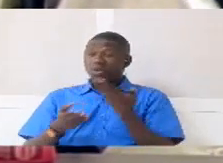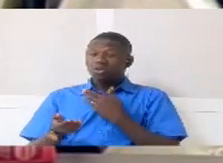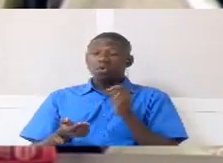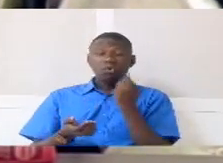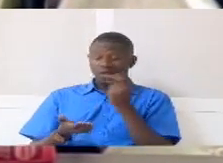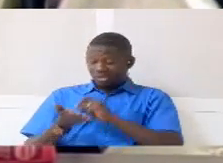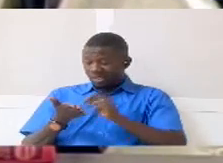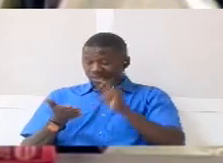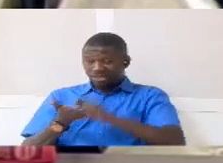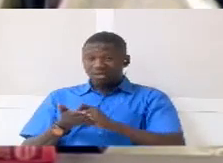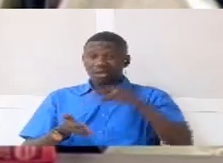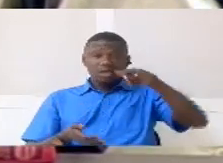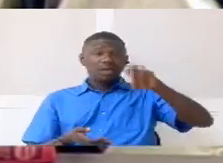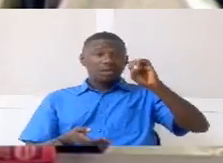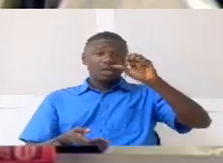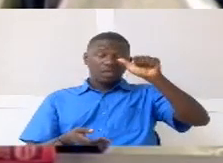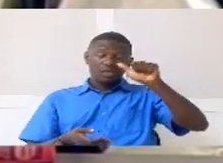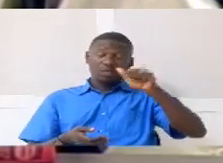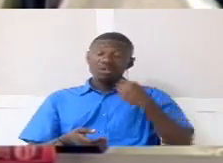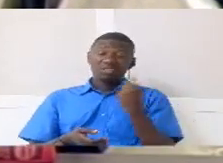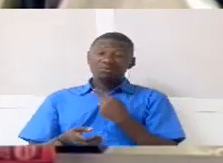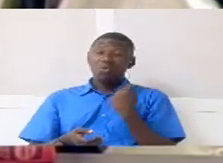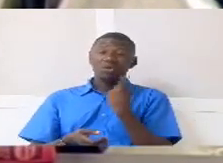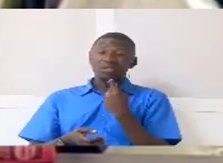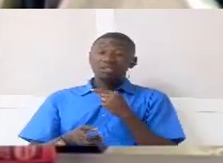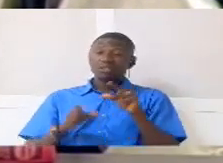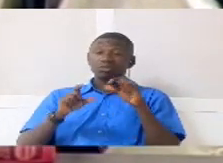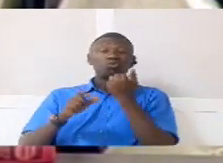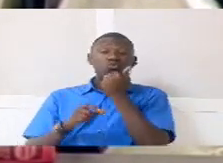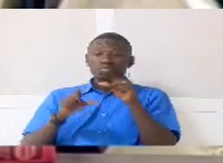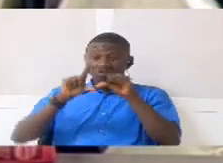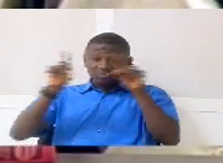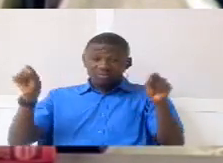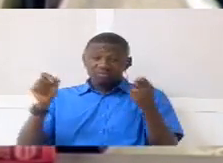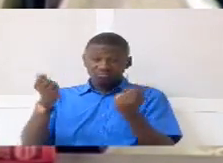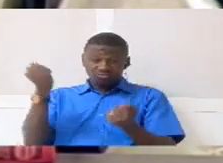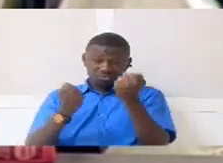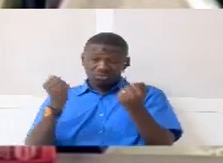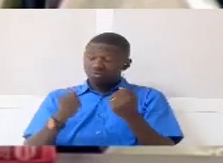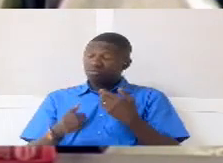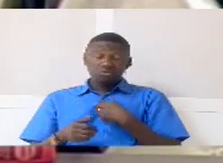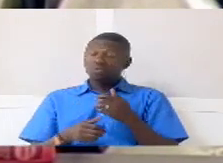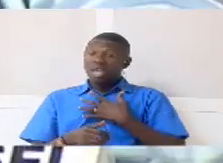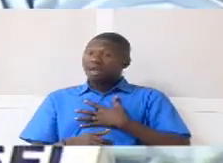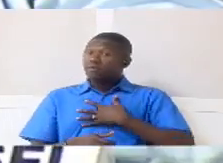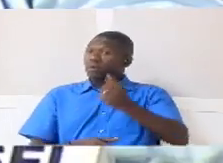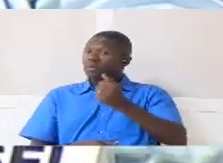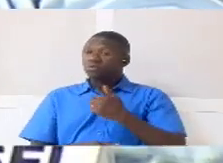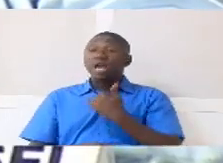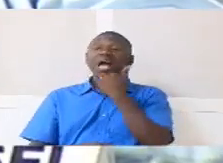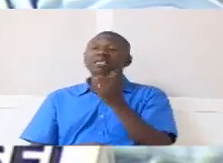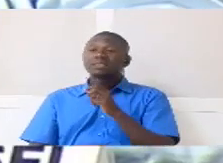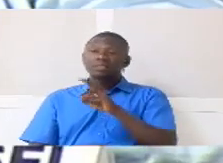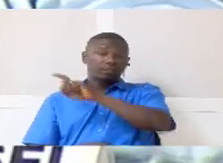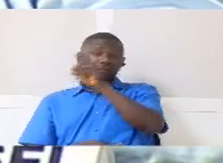officer, except the number plate of their vehicles, but you cannot muster the courage to ask their names.